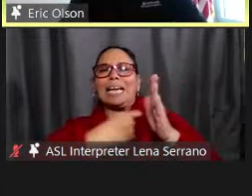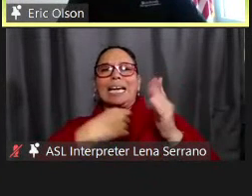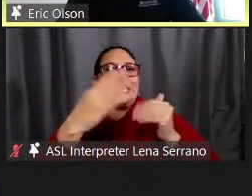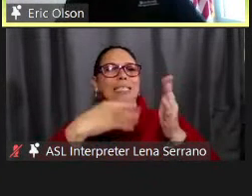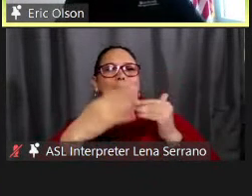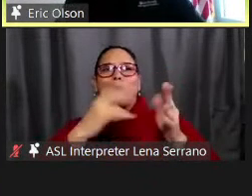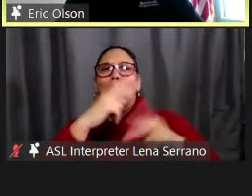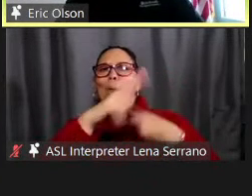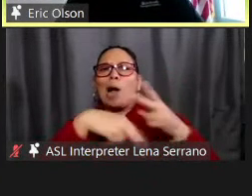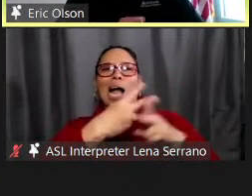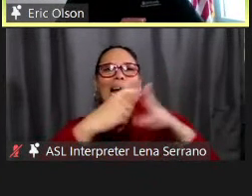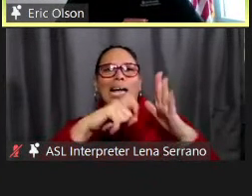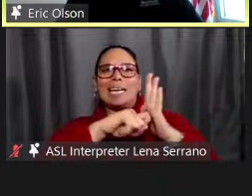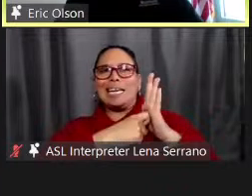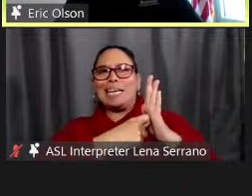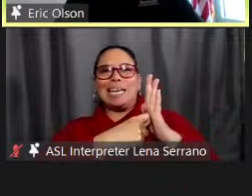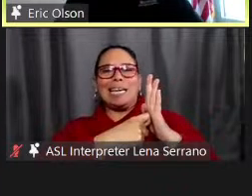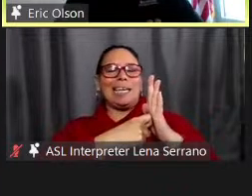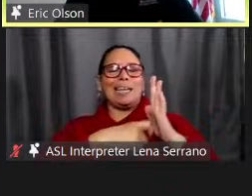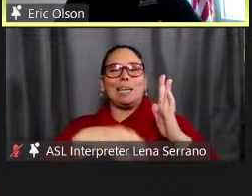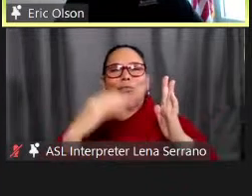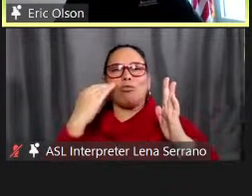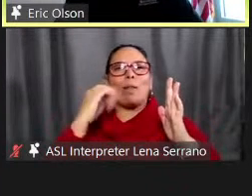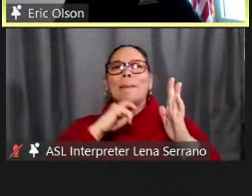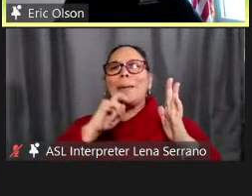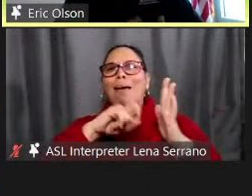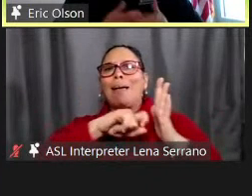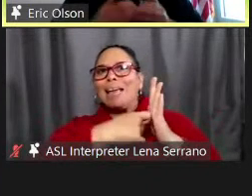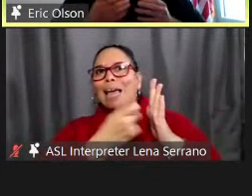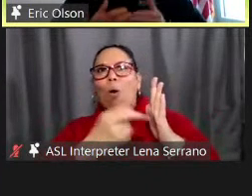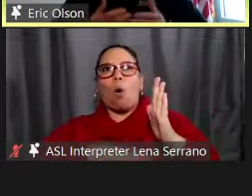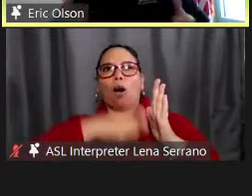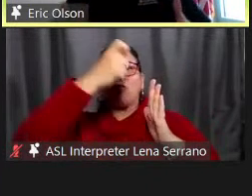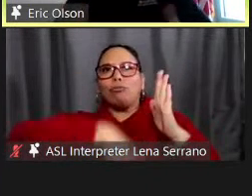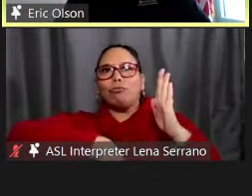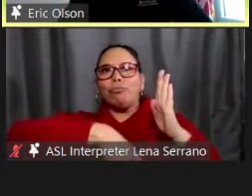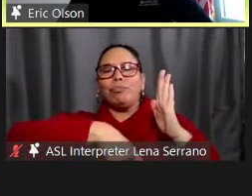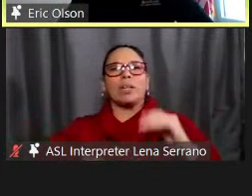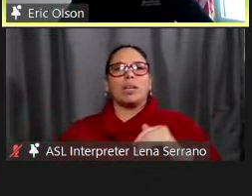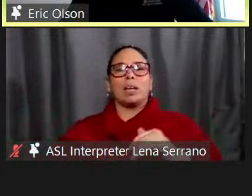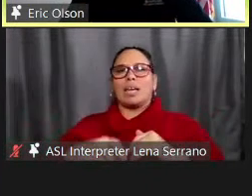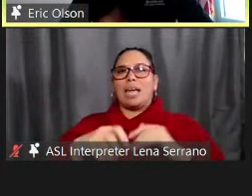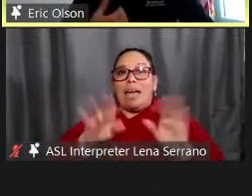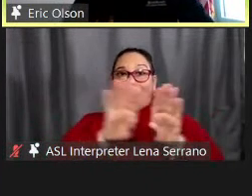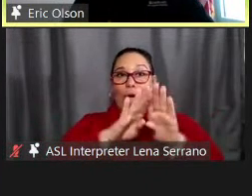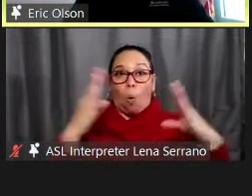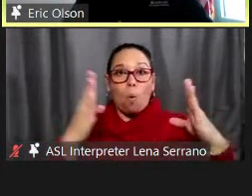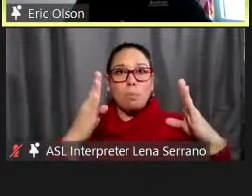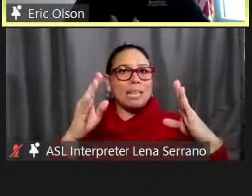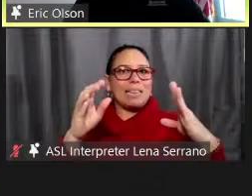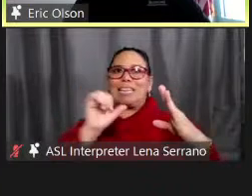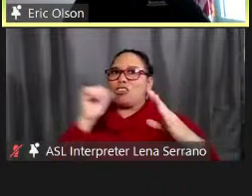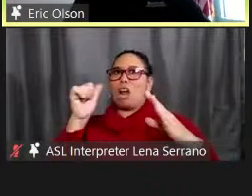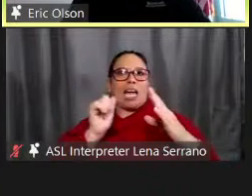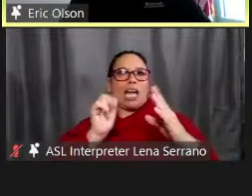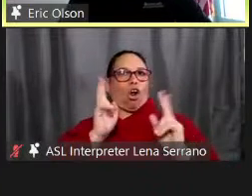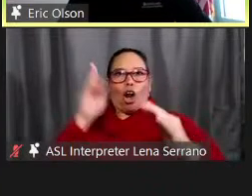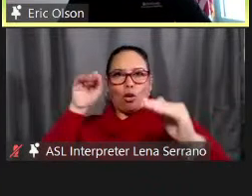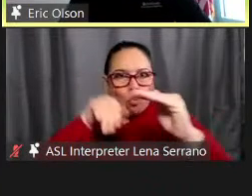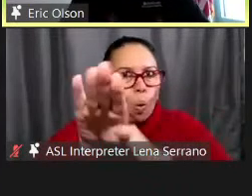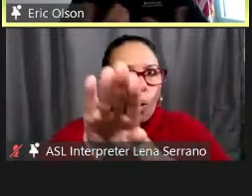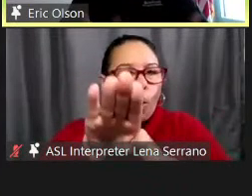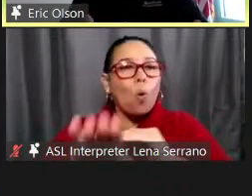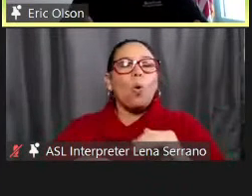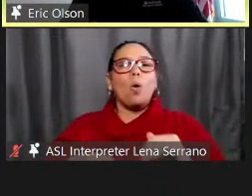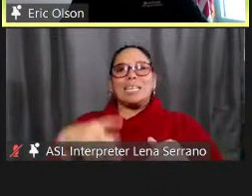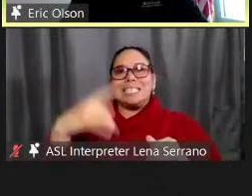key. And once they unlock that door and open it, they're not just going to rush into the room, because they're anticipating whoever's inside that room